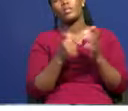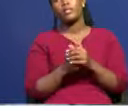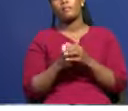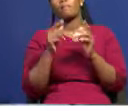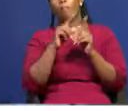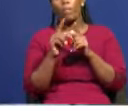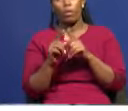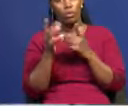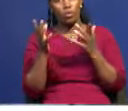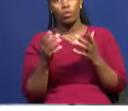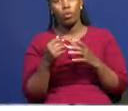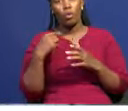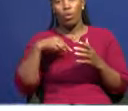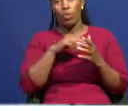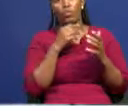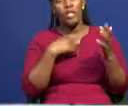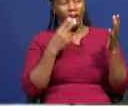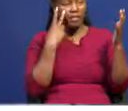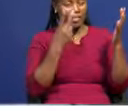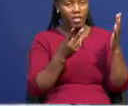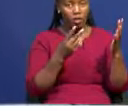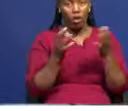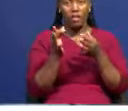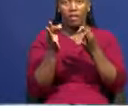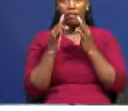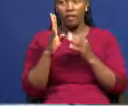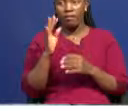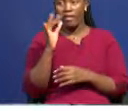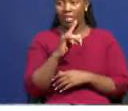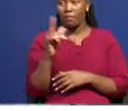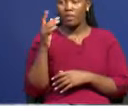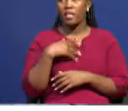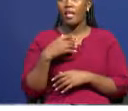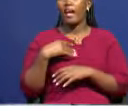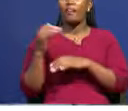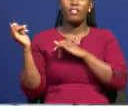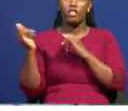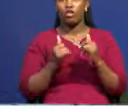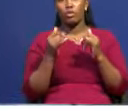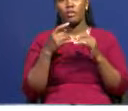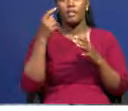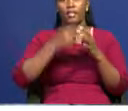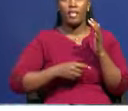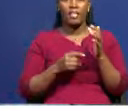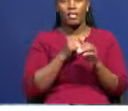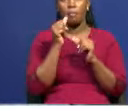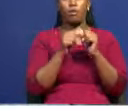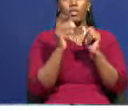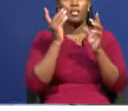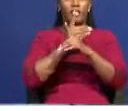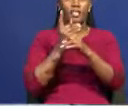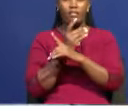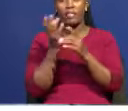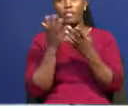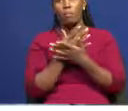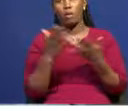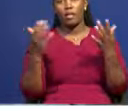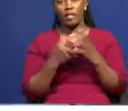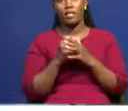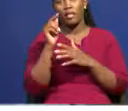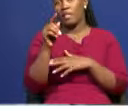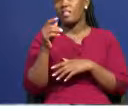seen on this finance bill the attempted introduction of taxes on distribution, on software distribution. Yes. Now, that has